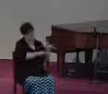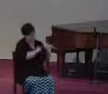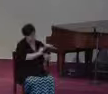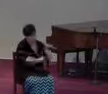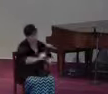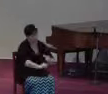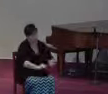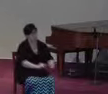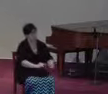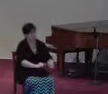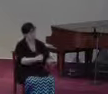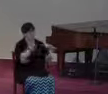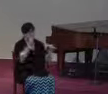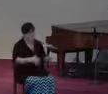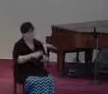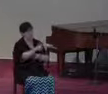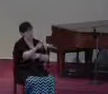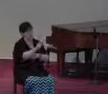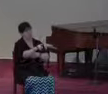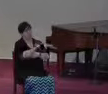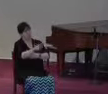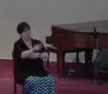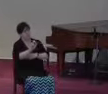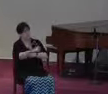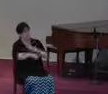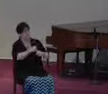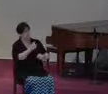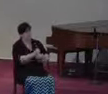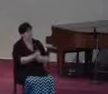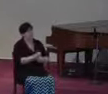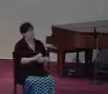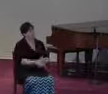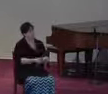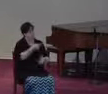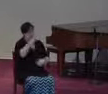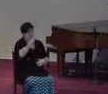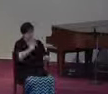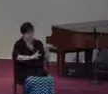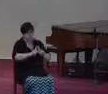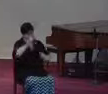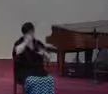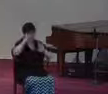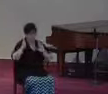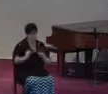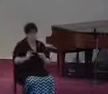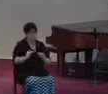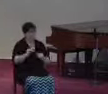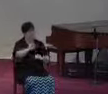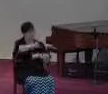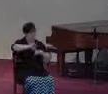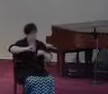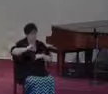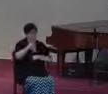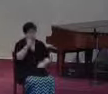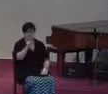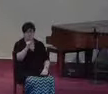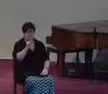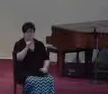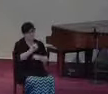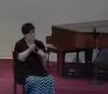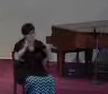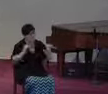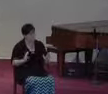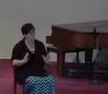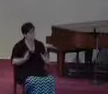centuries, God's people were expecting the Anointed One, the Messiah, the Savior, to come, waiting, watching,